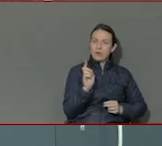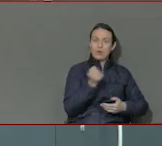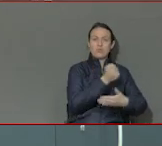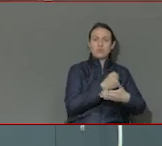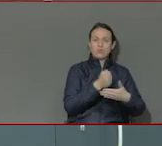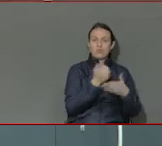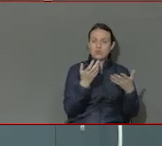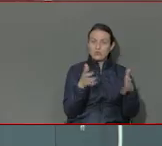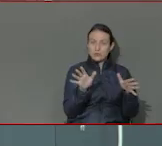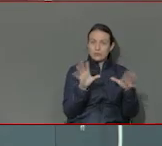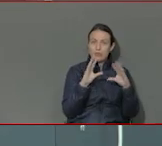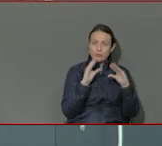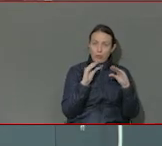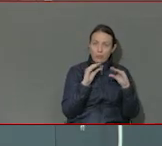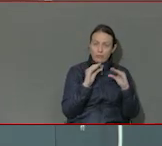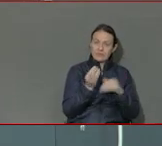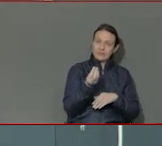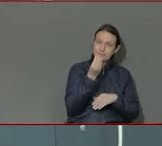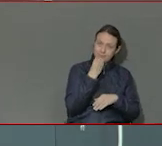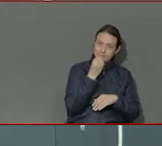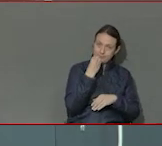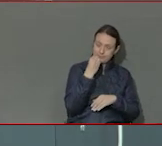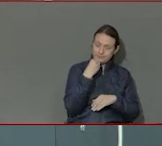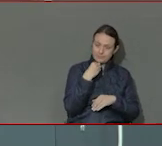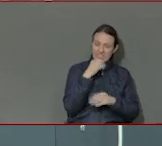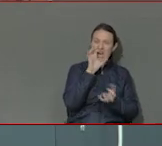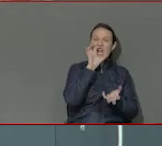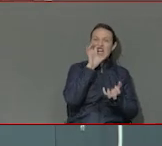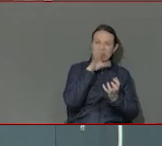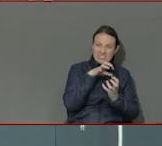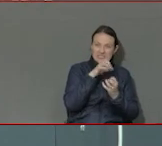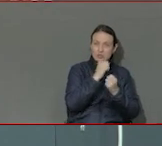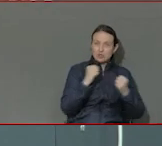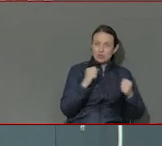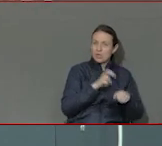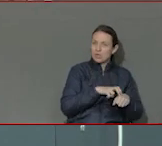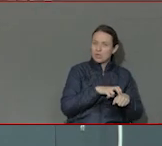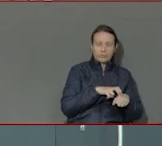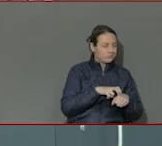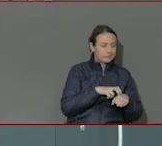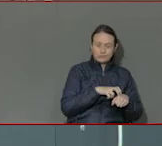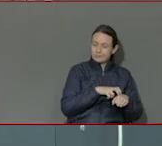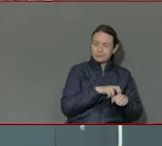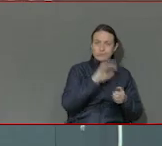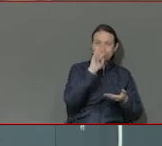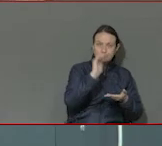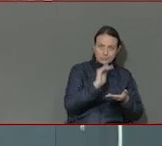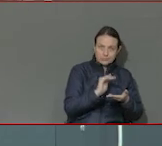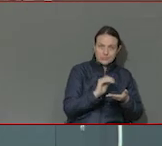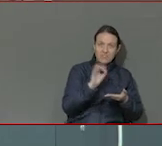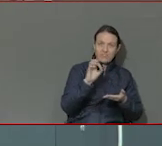cooked and soft, meaning the biting force will be reduced, or the biting force will